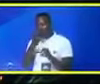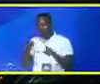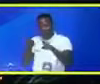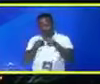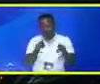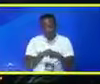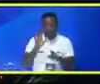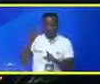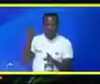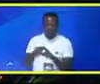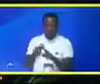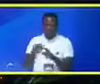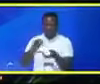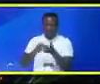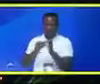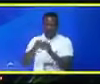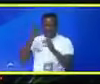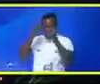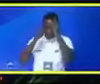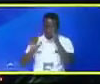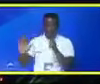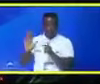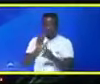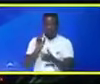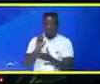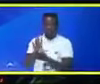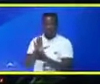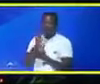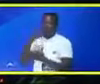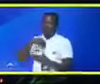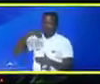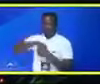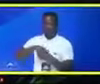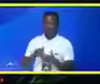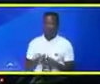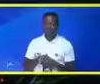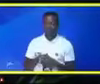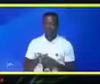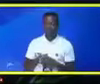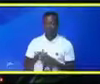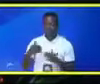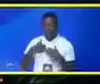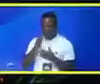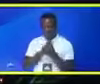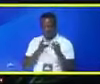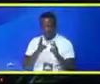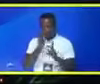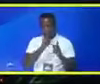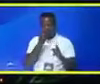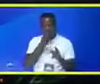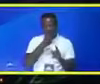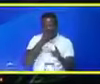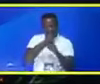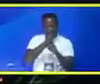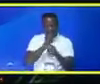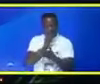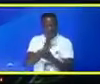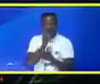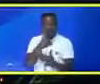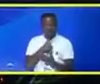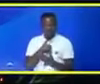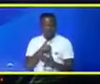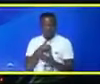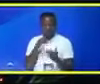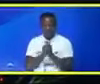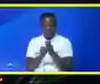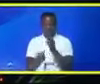word, it is because there is no light in them. There is a way people speak when they do not have light. We are the